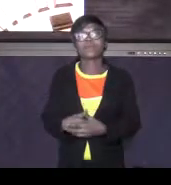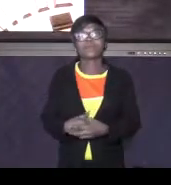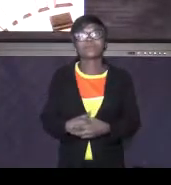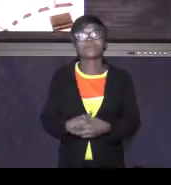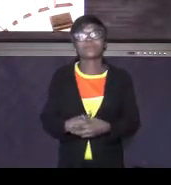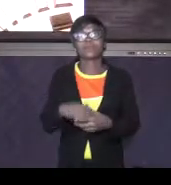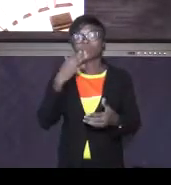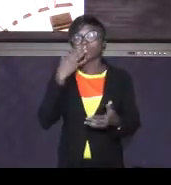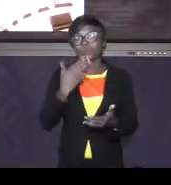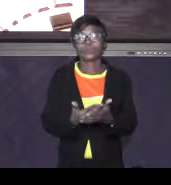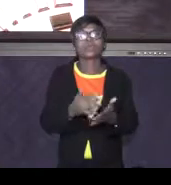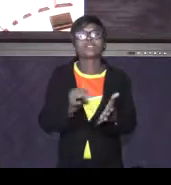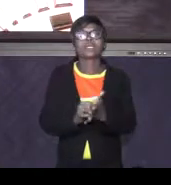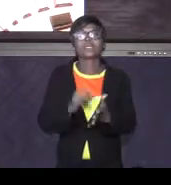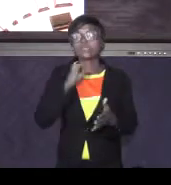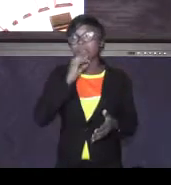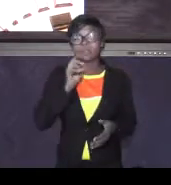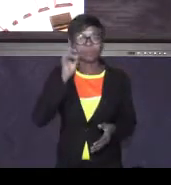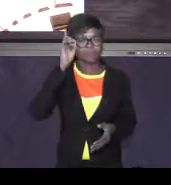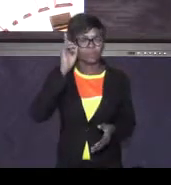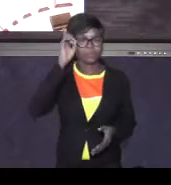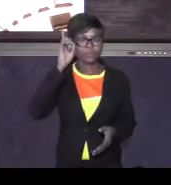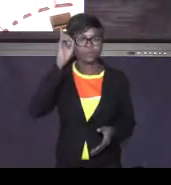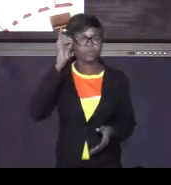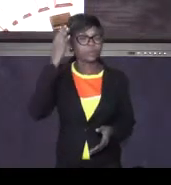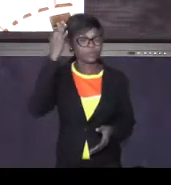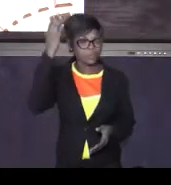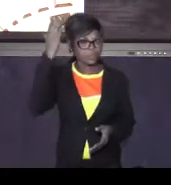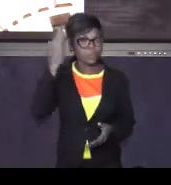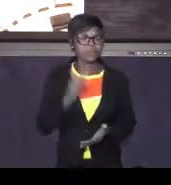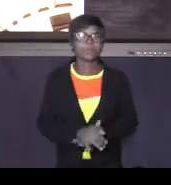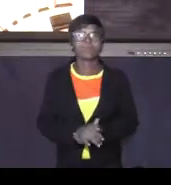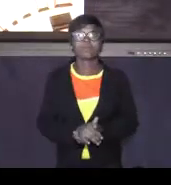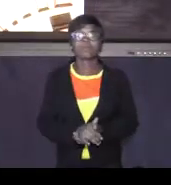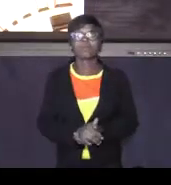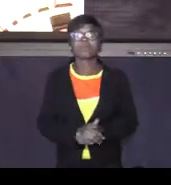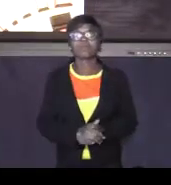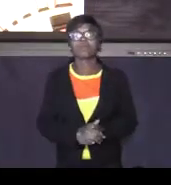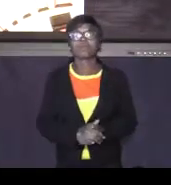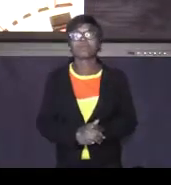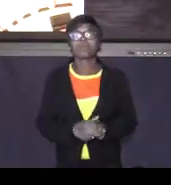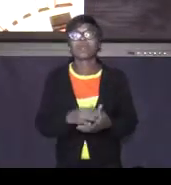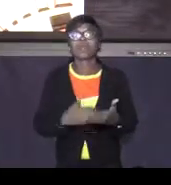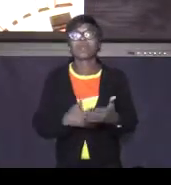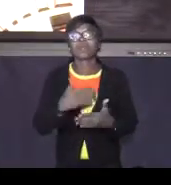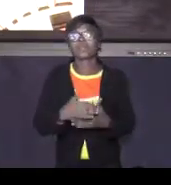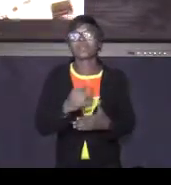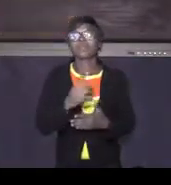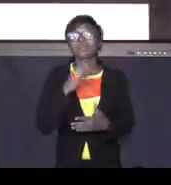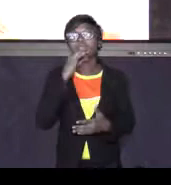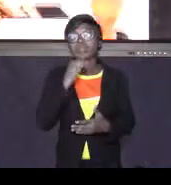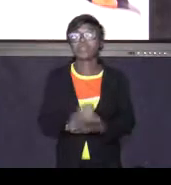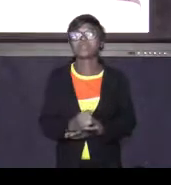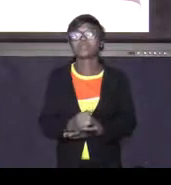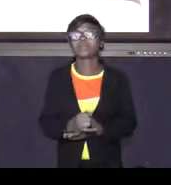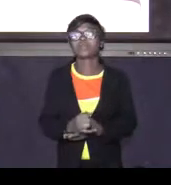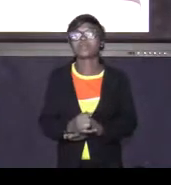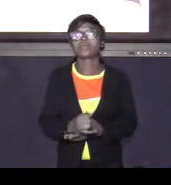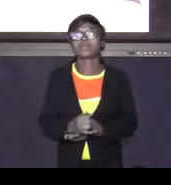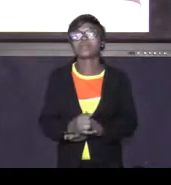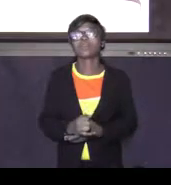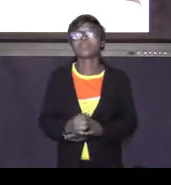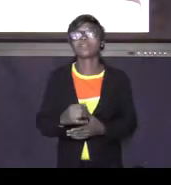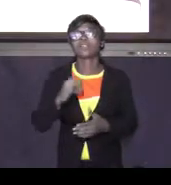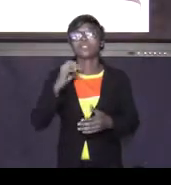Look at it. Good. We use it for cutting bit chiseling off wood piece. Next cutting